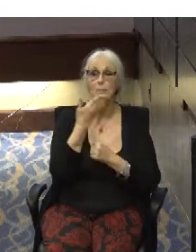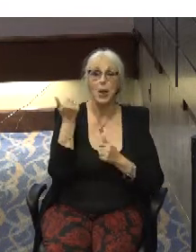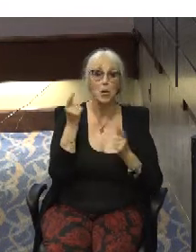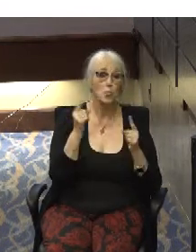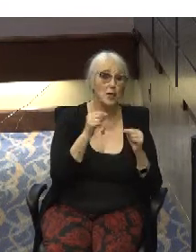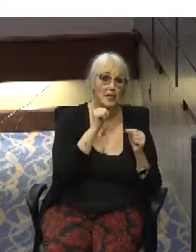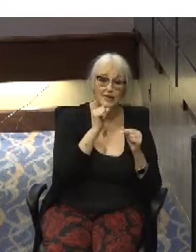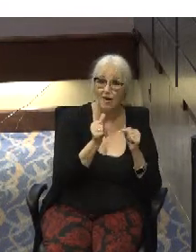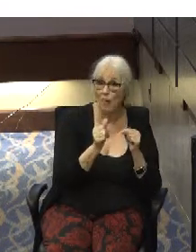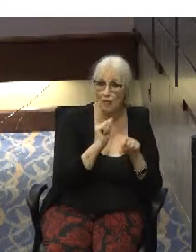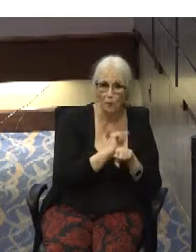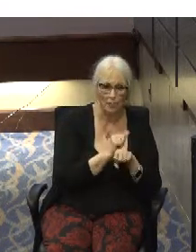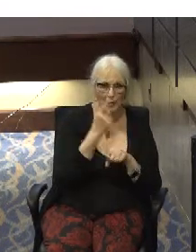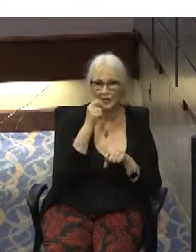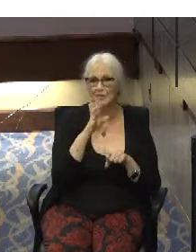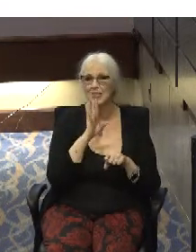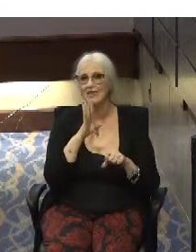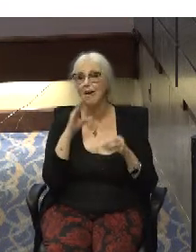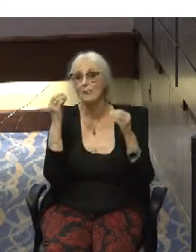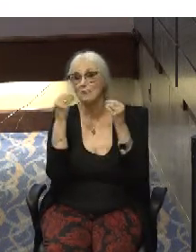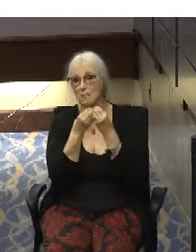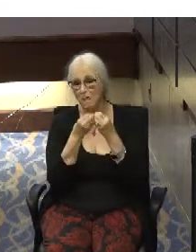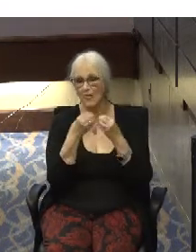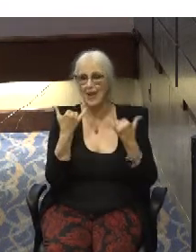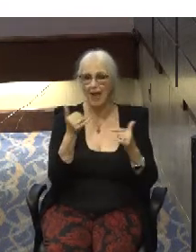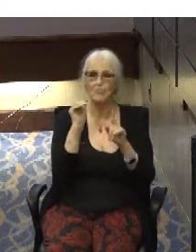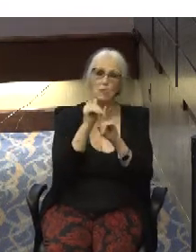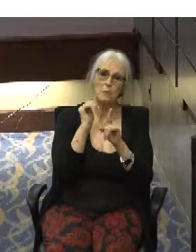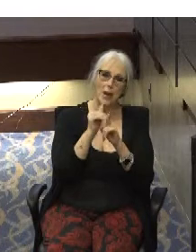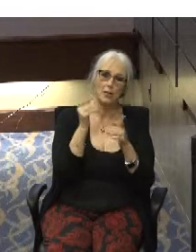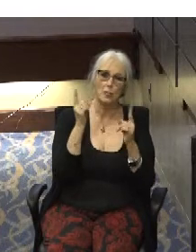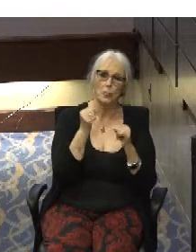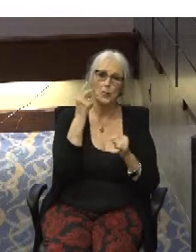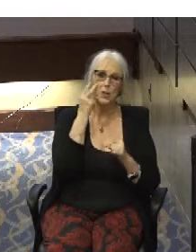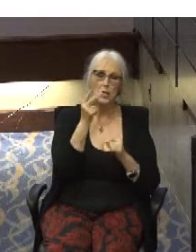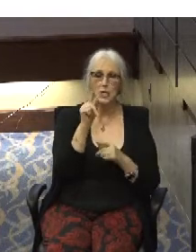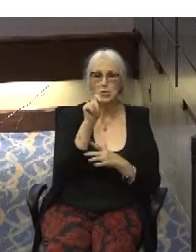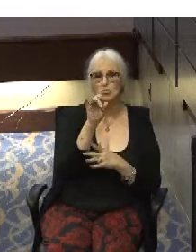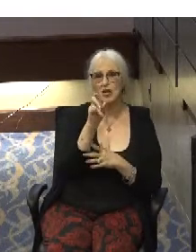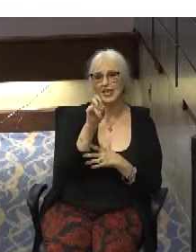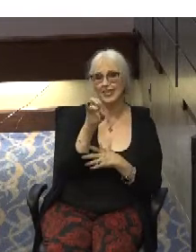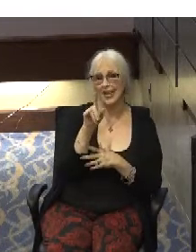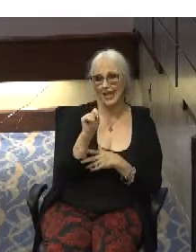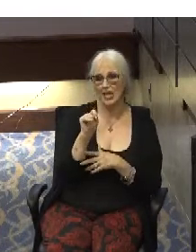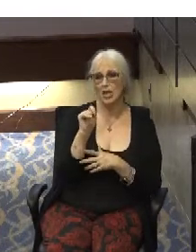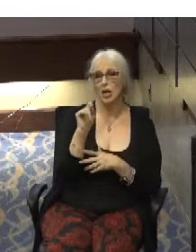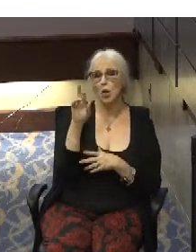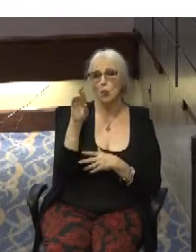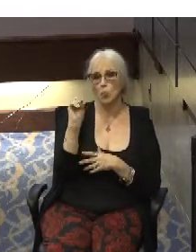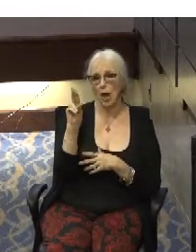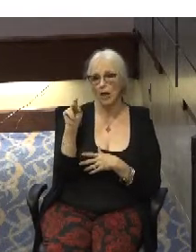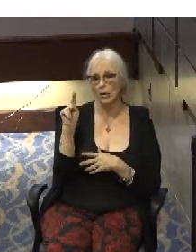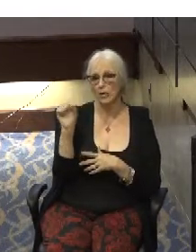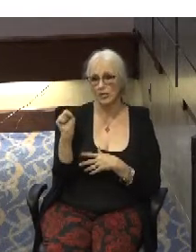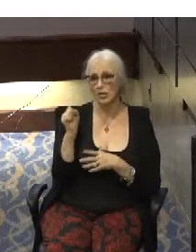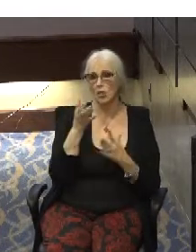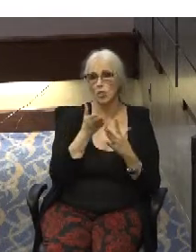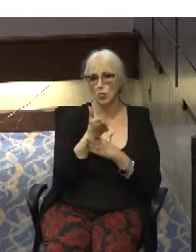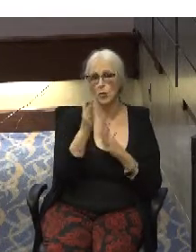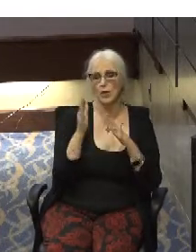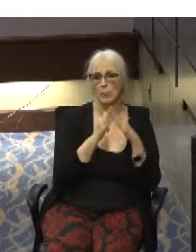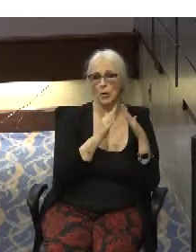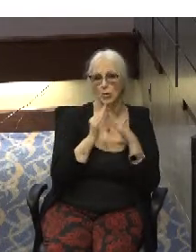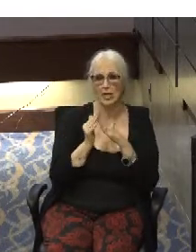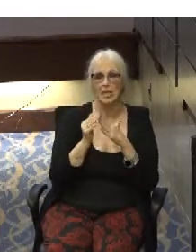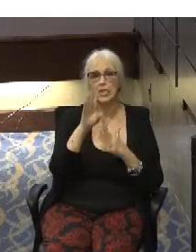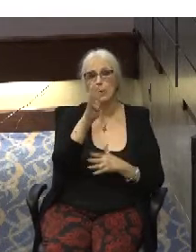we have to talk a little more. So again, just a reminder that when we looked at transit routes across the community, it's a blend of data sets, not only who is